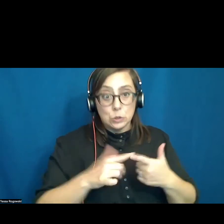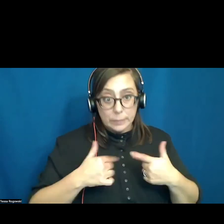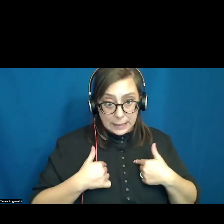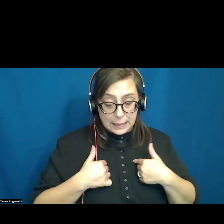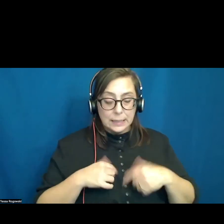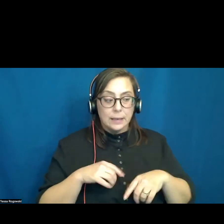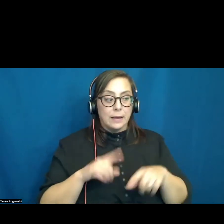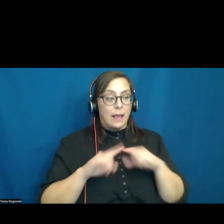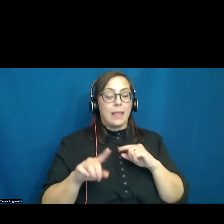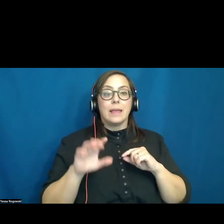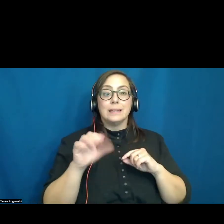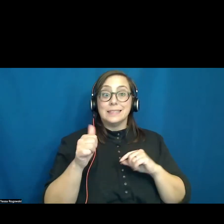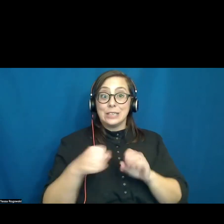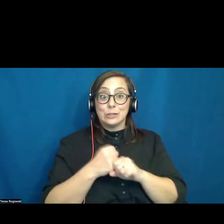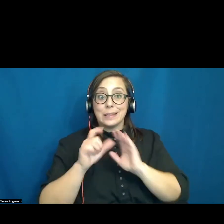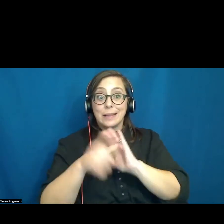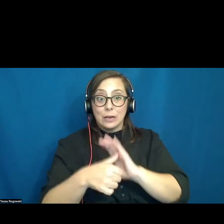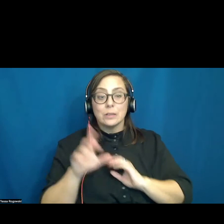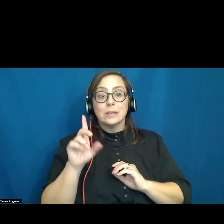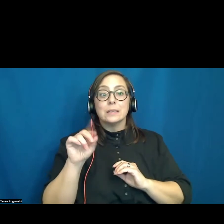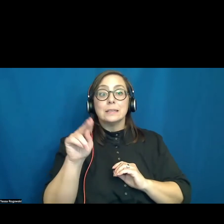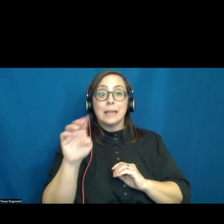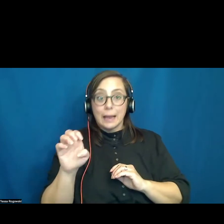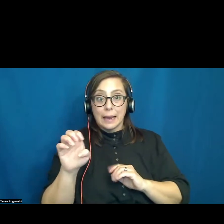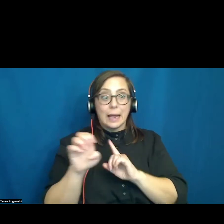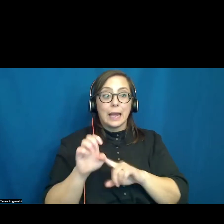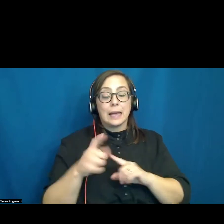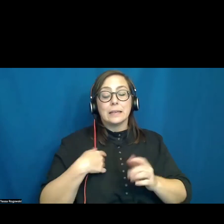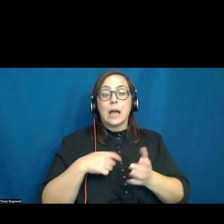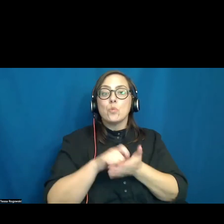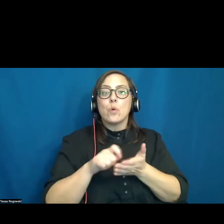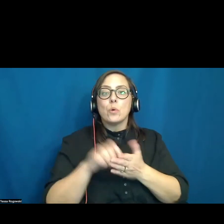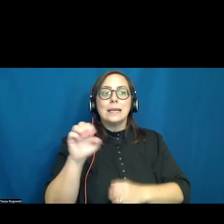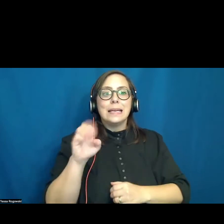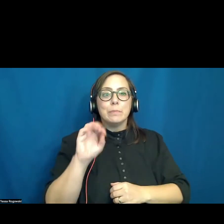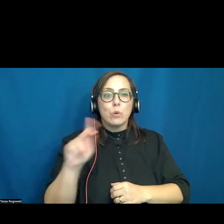Diane mentioned biography that, I wrote this ebook for Toronto Star.